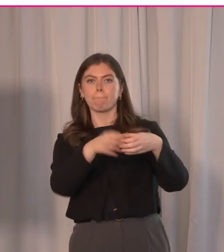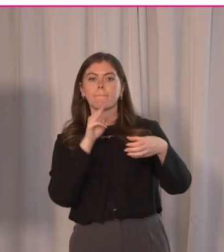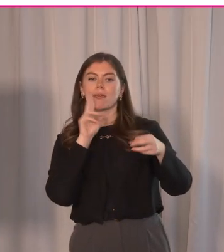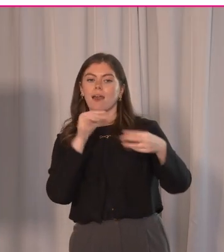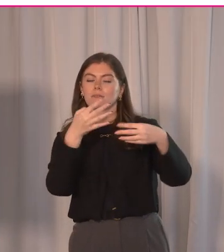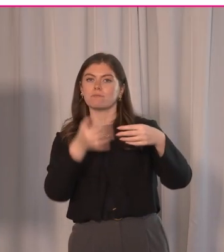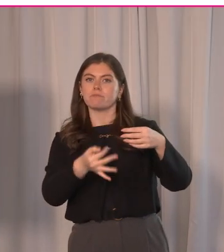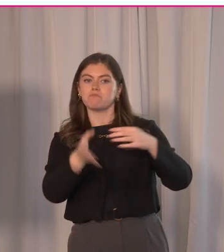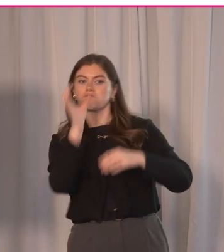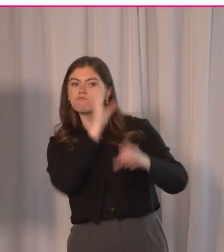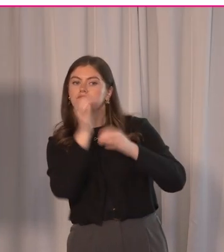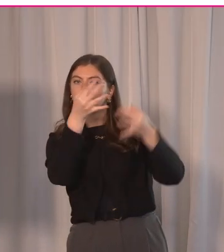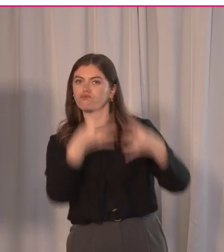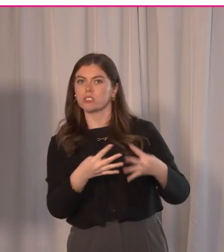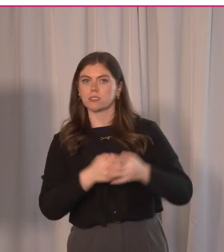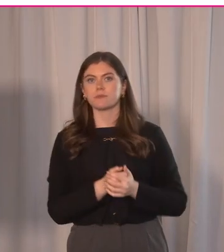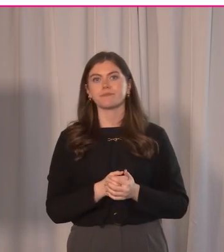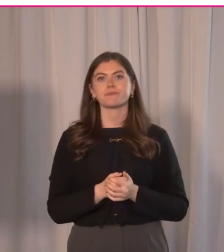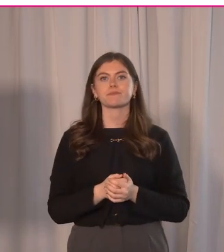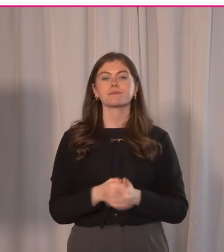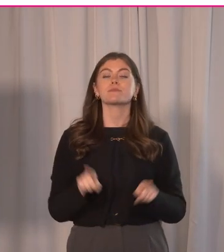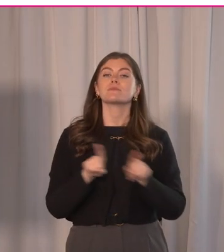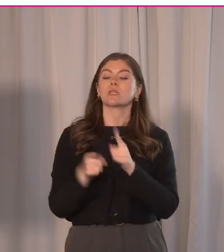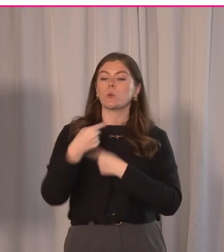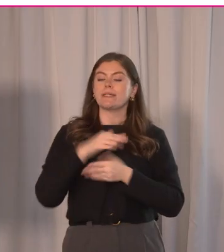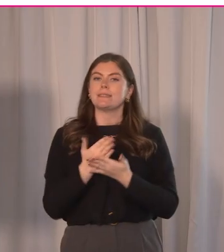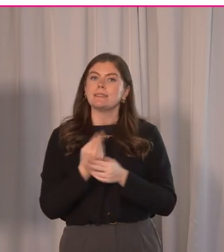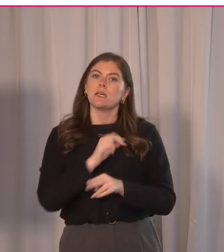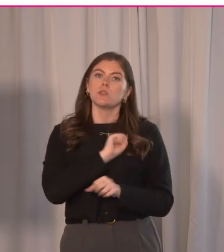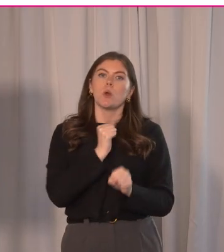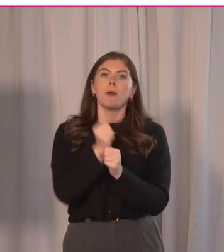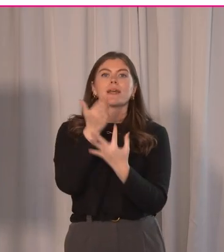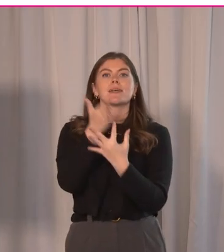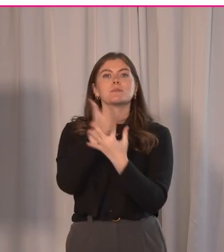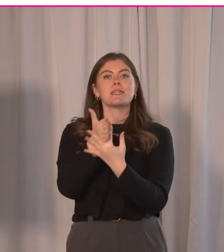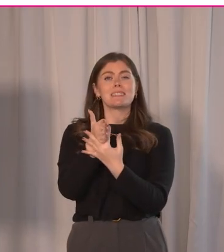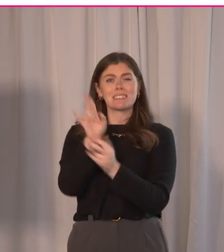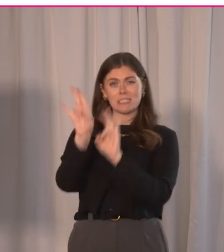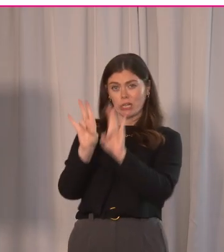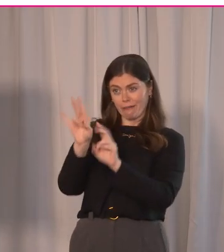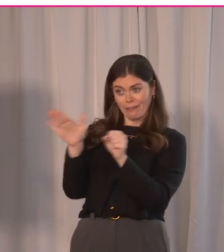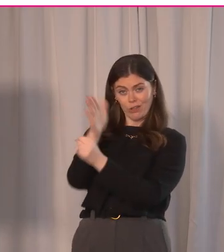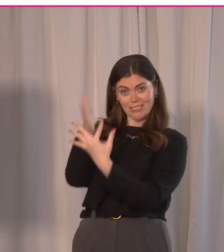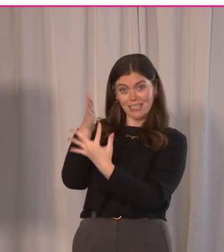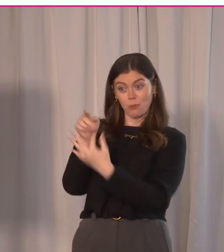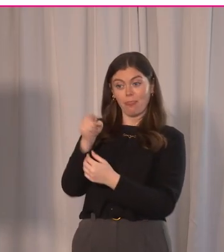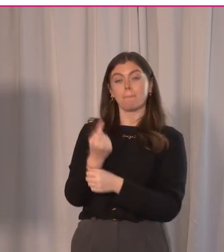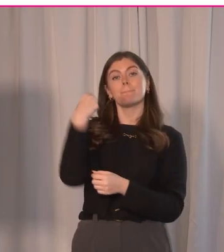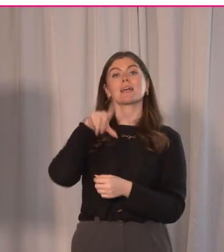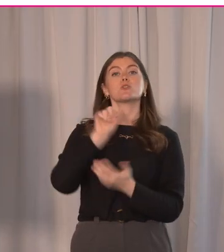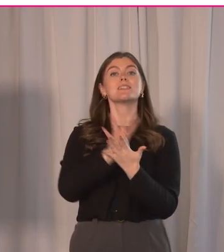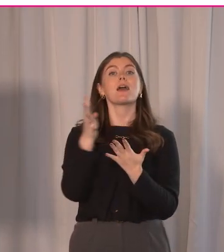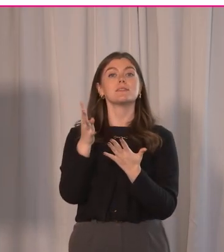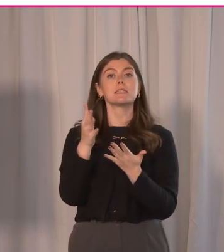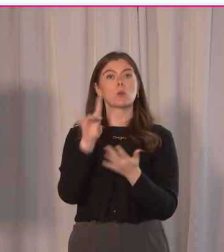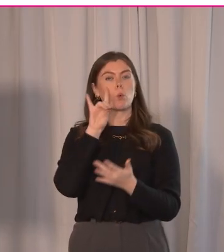findings. We also are not sure about the accessibility of the survey at the time. This was 2019.